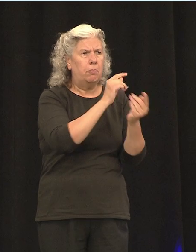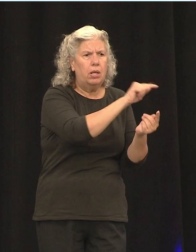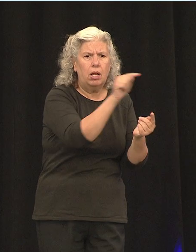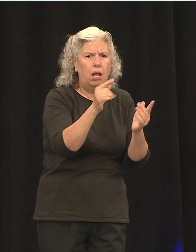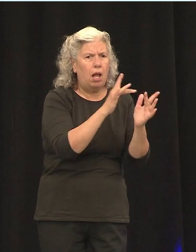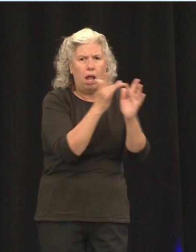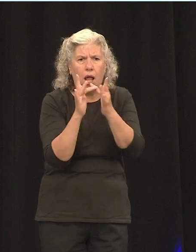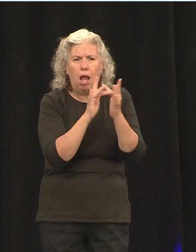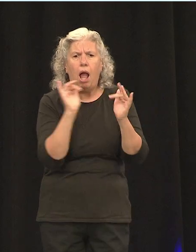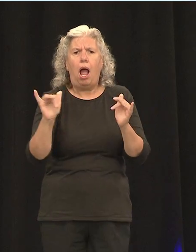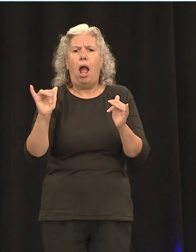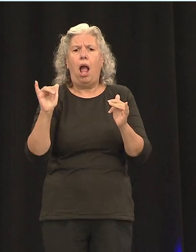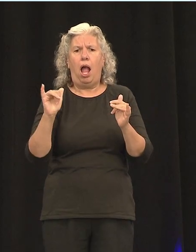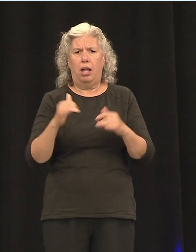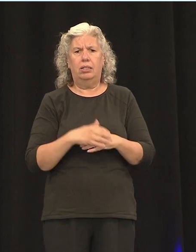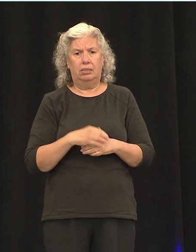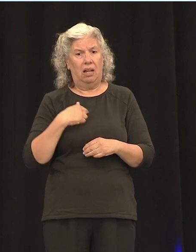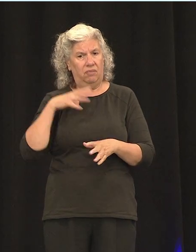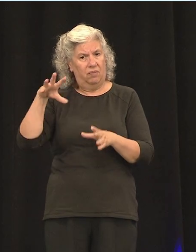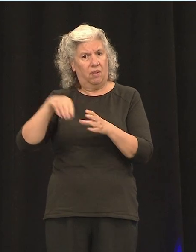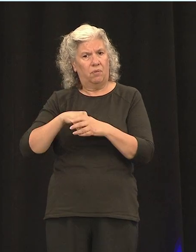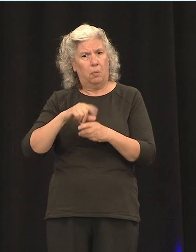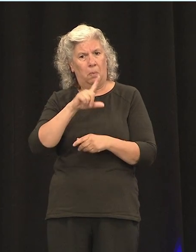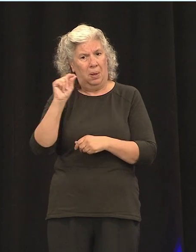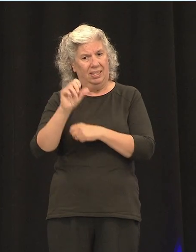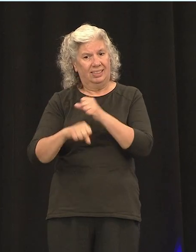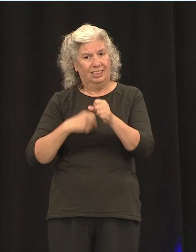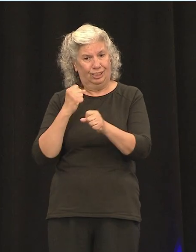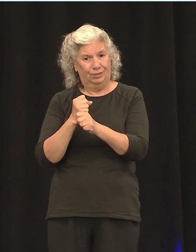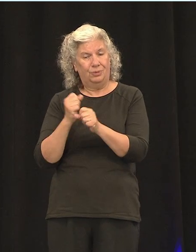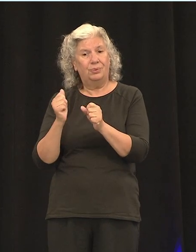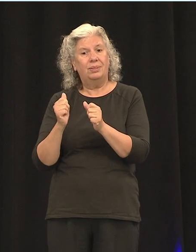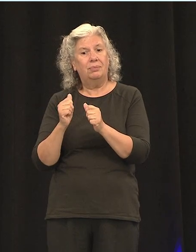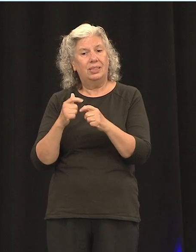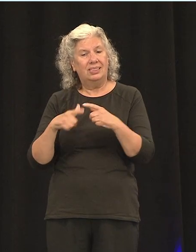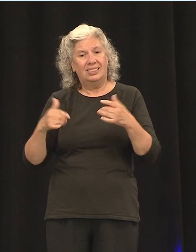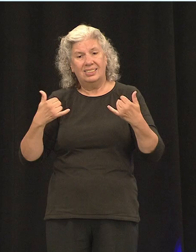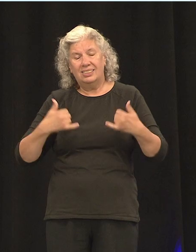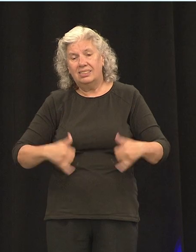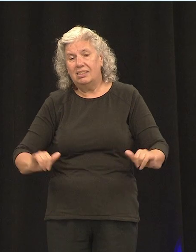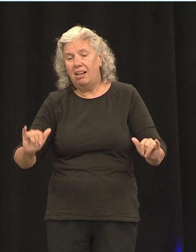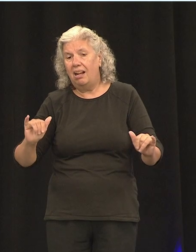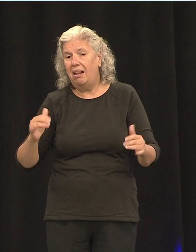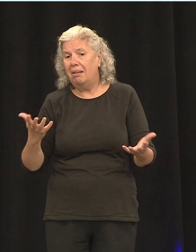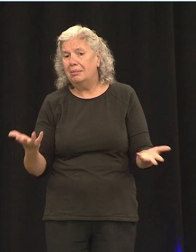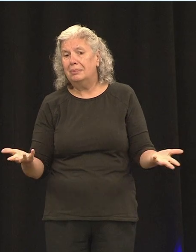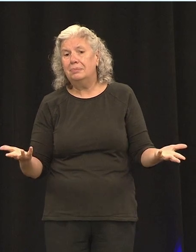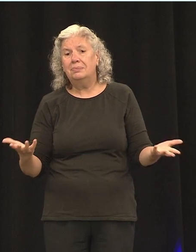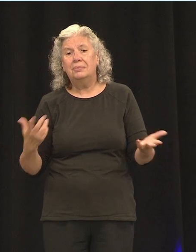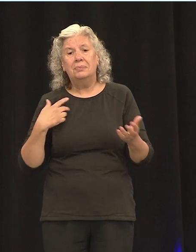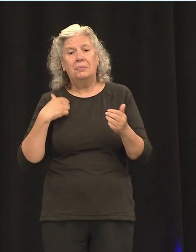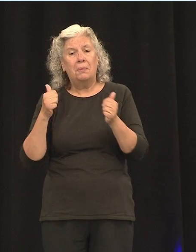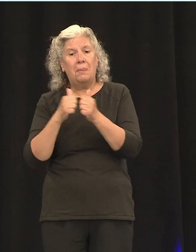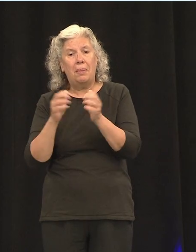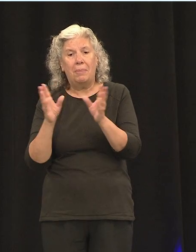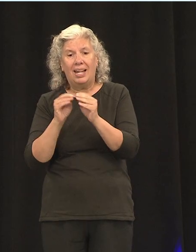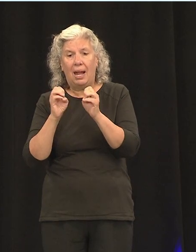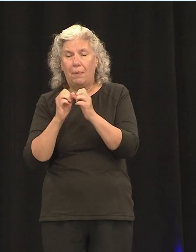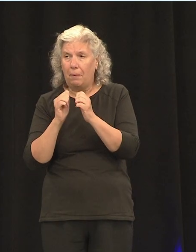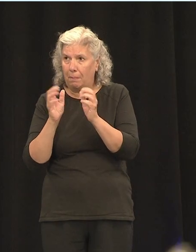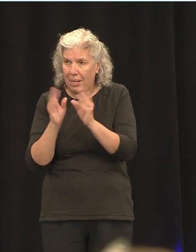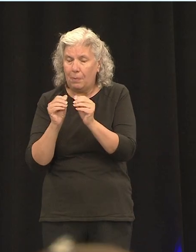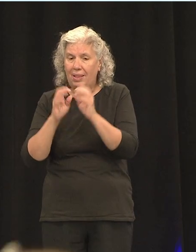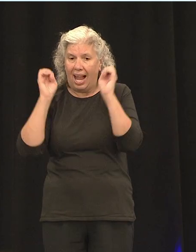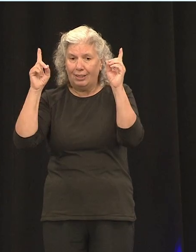years, but still there are times when I'm meeting with an education team and I don't have the answer for something. And so it's